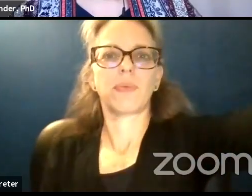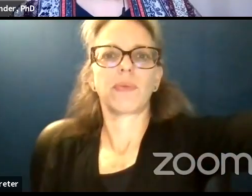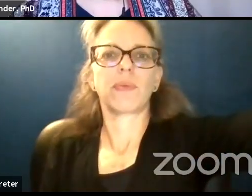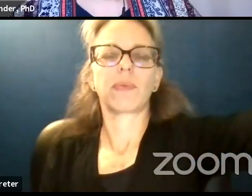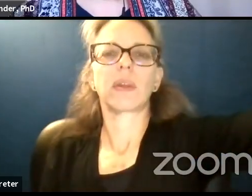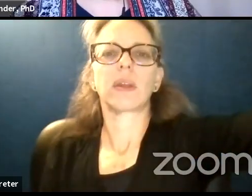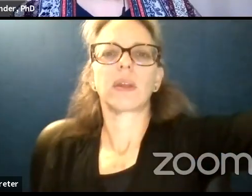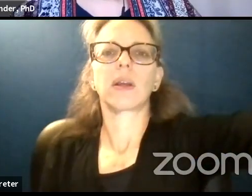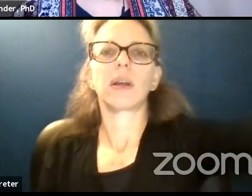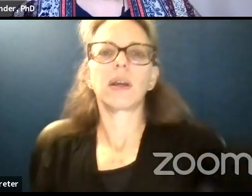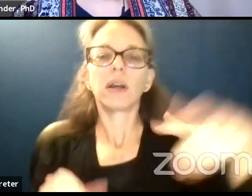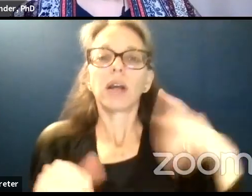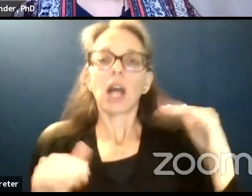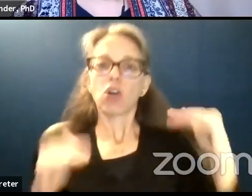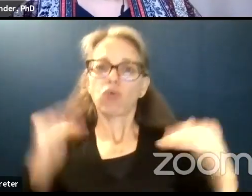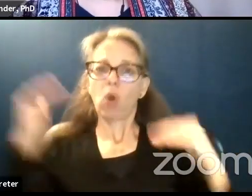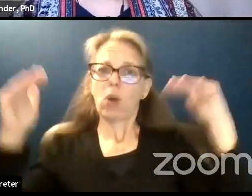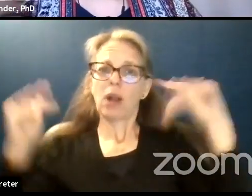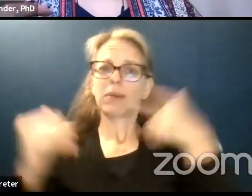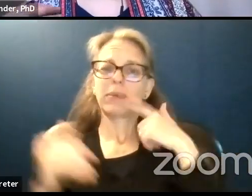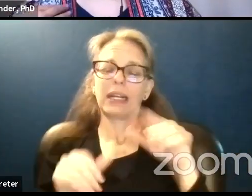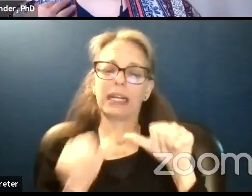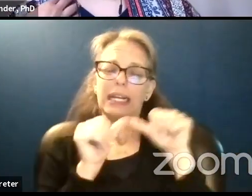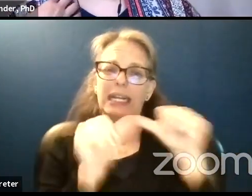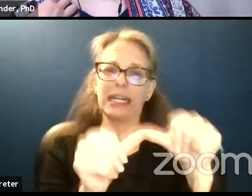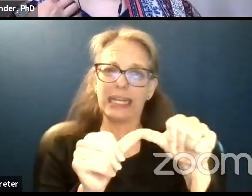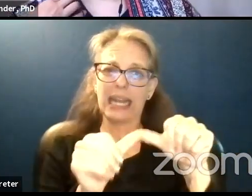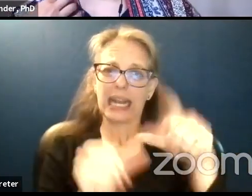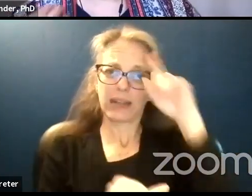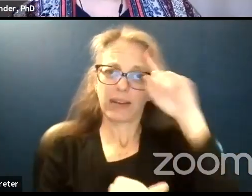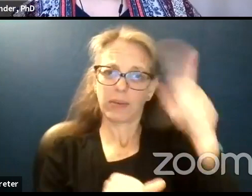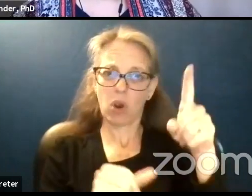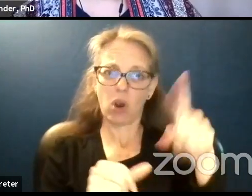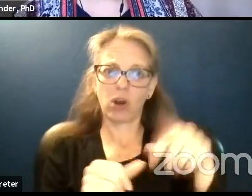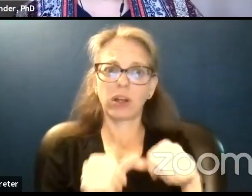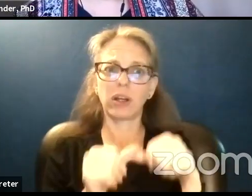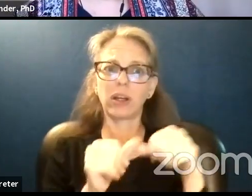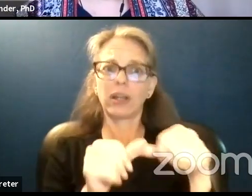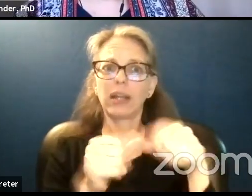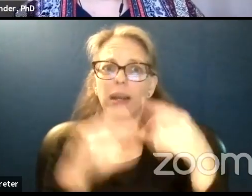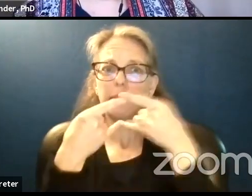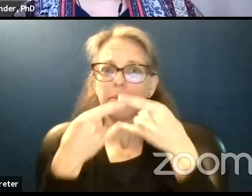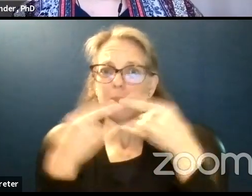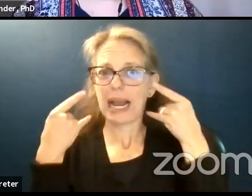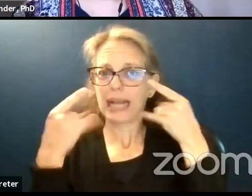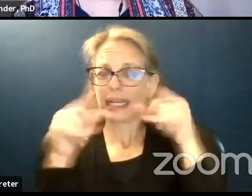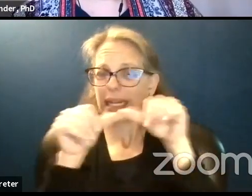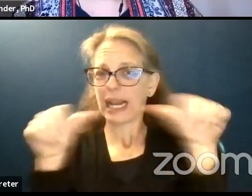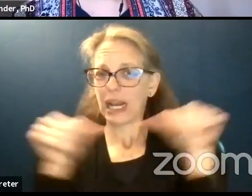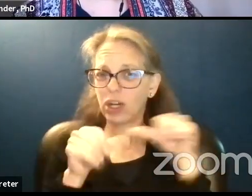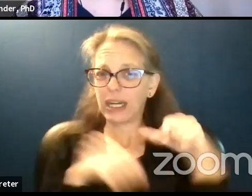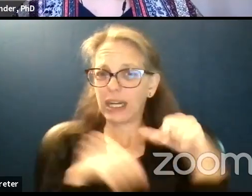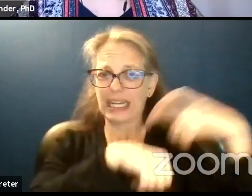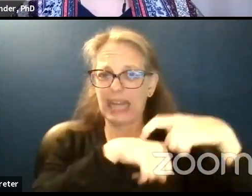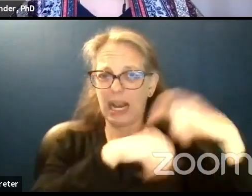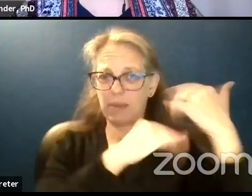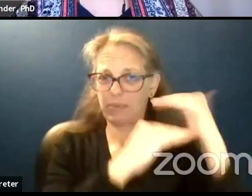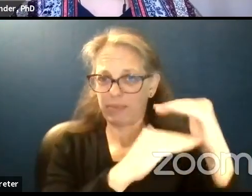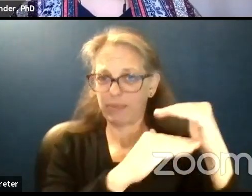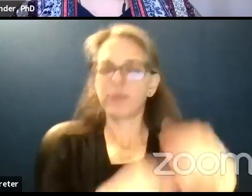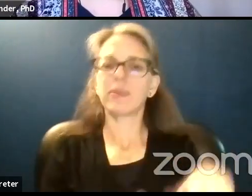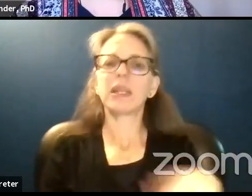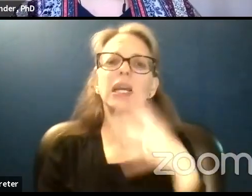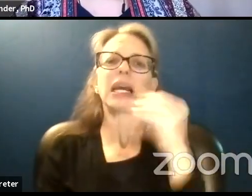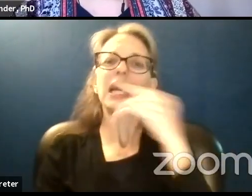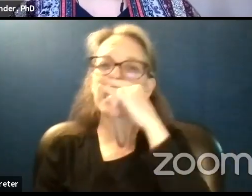cool phrase, which is stay smart, space, mask, air, restrict time, and shots. We've added to that. And for our kids, we used one in the fall and we called